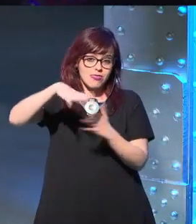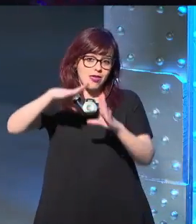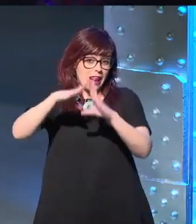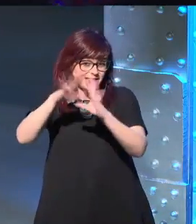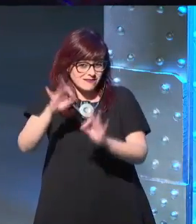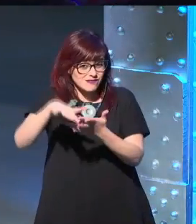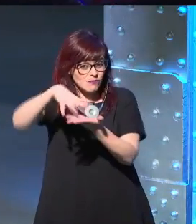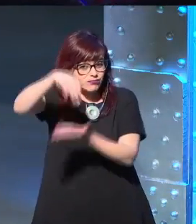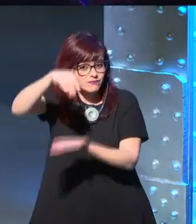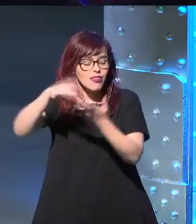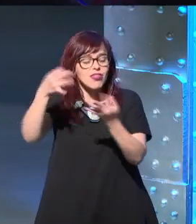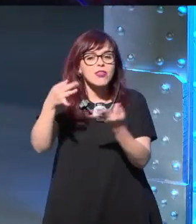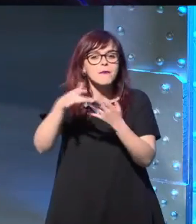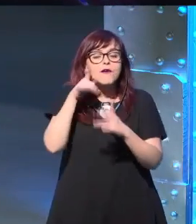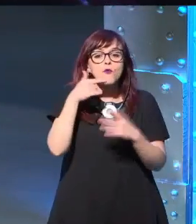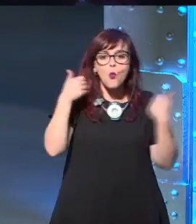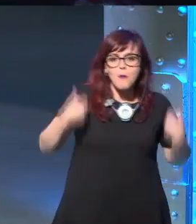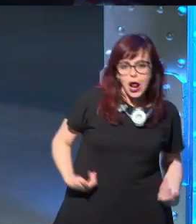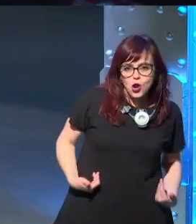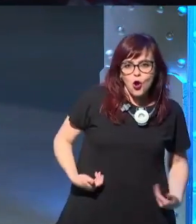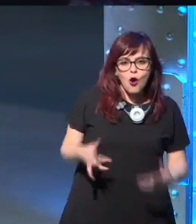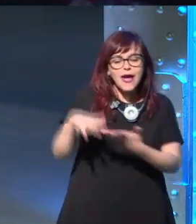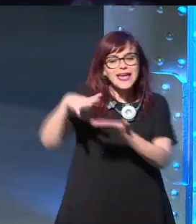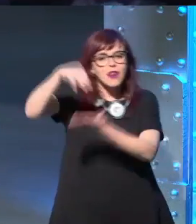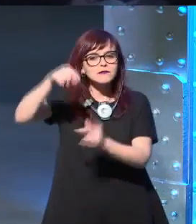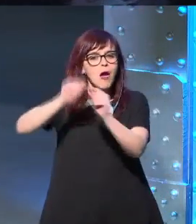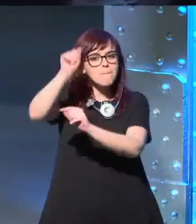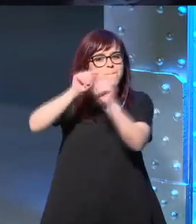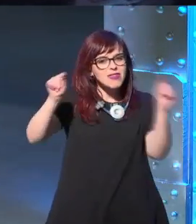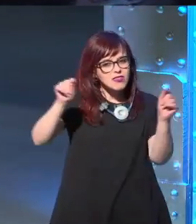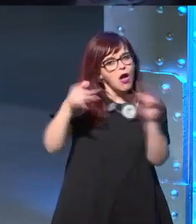human. Leonardo is a total geek.